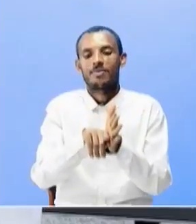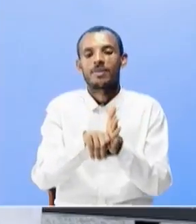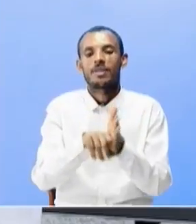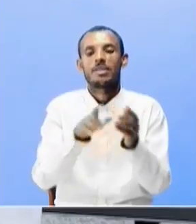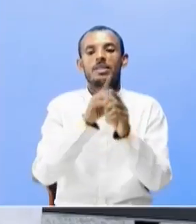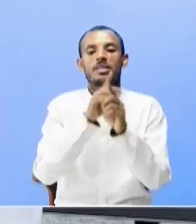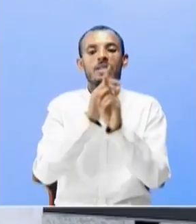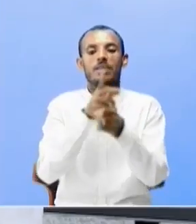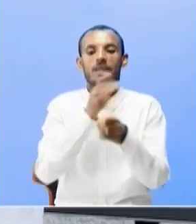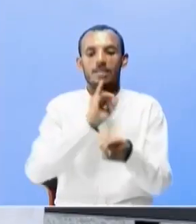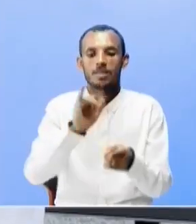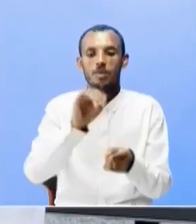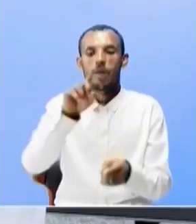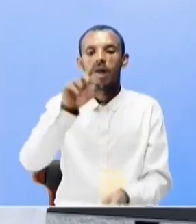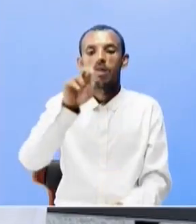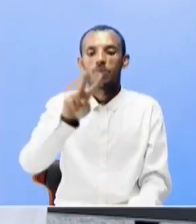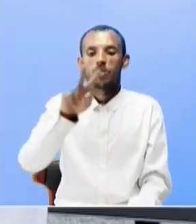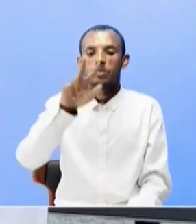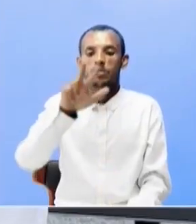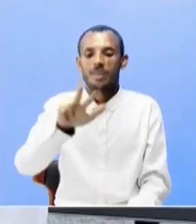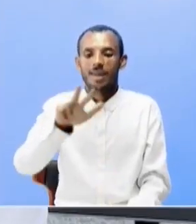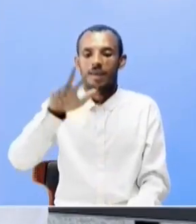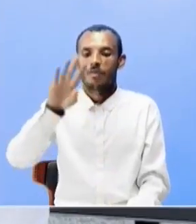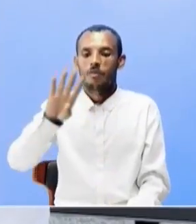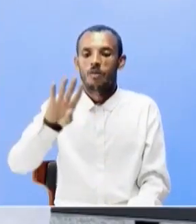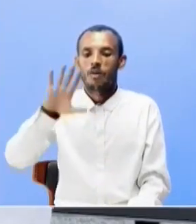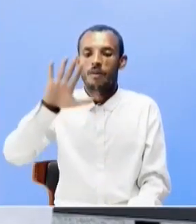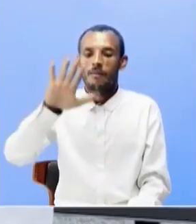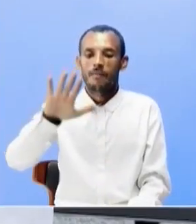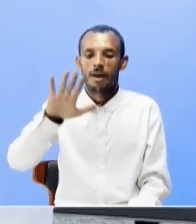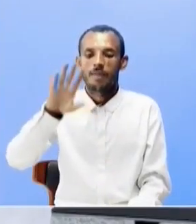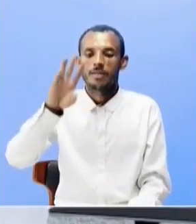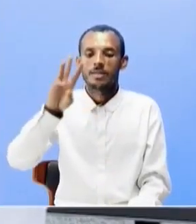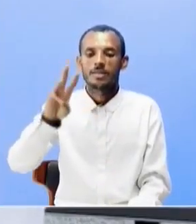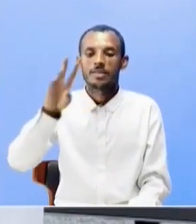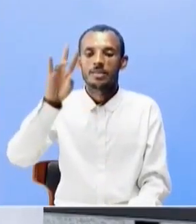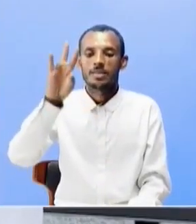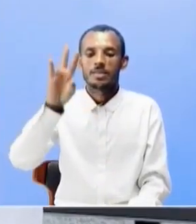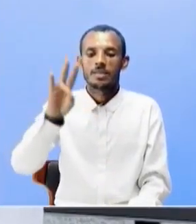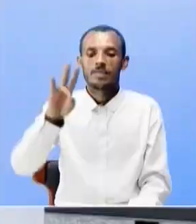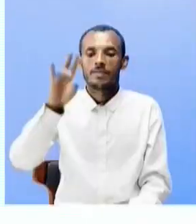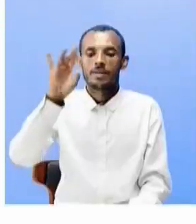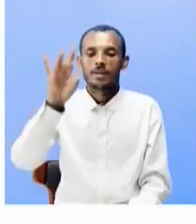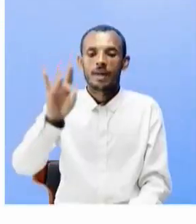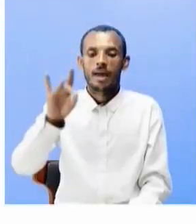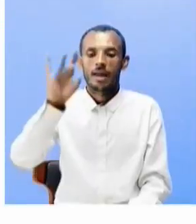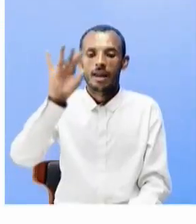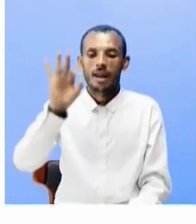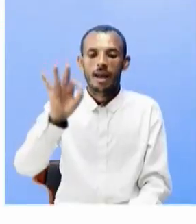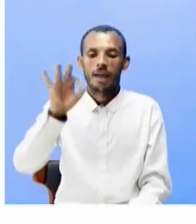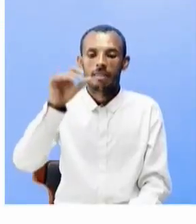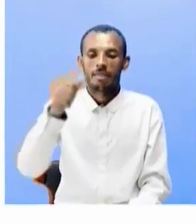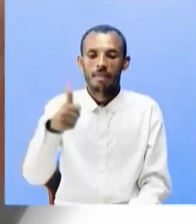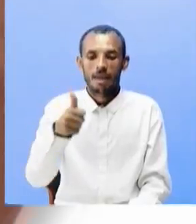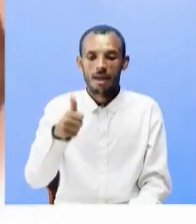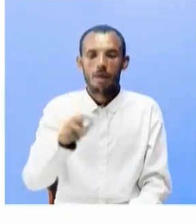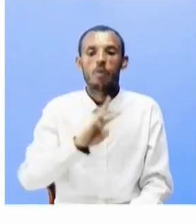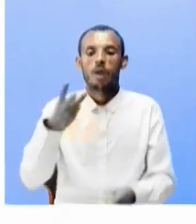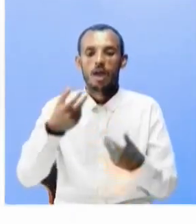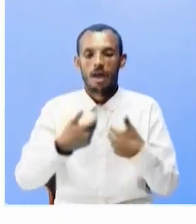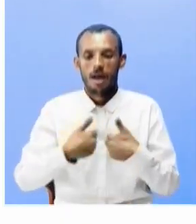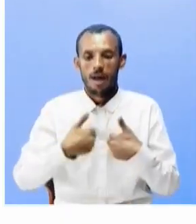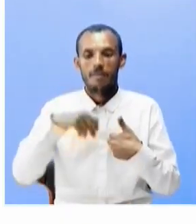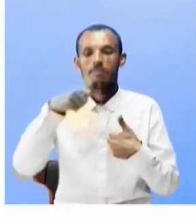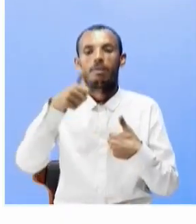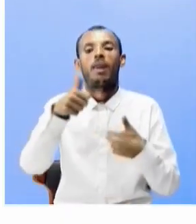result will be 1, 2, 3, 4, 5, 6, 7, 8, 9, 10. We have